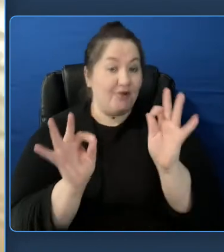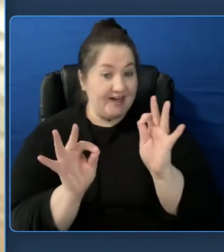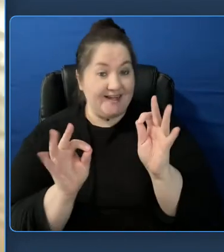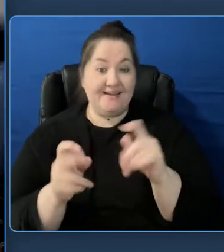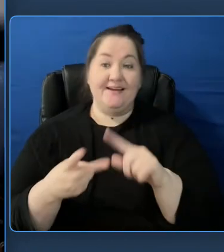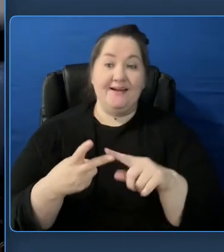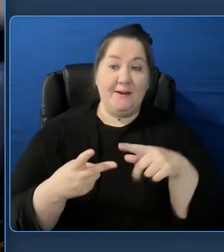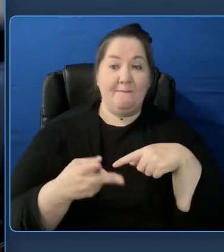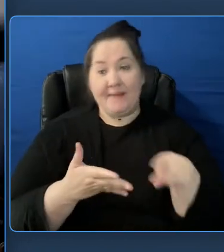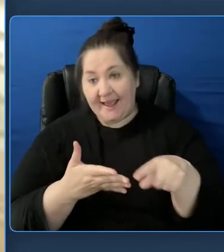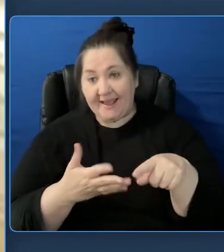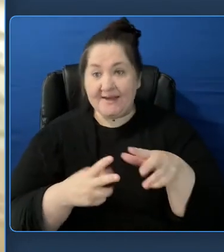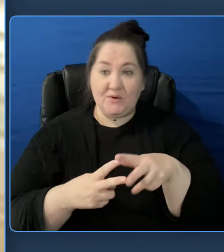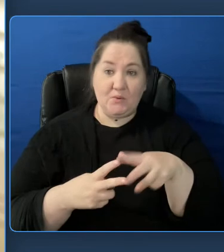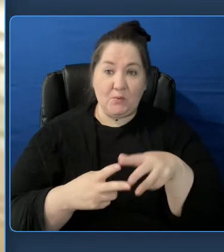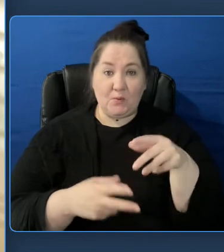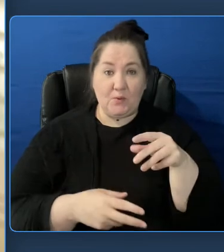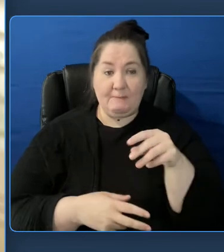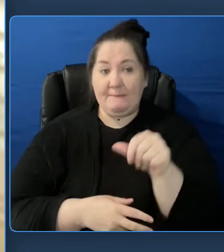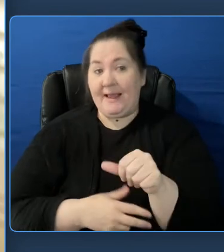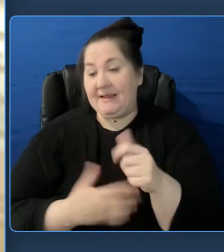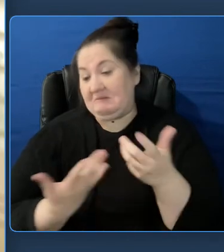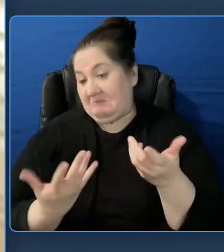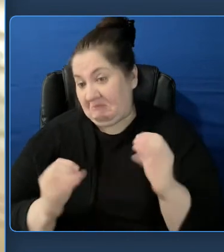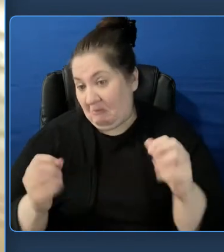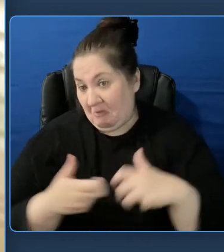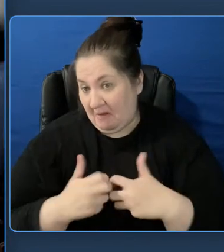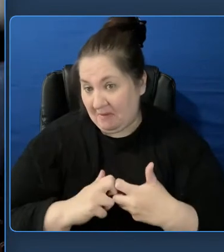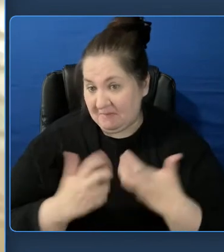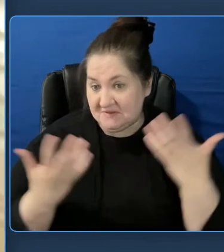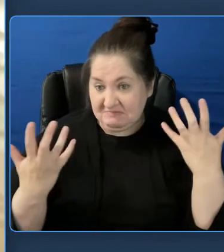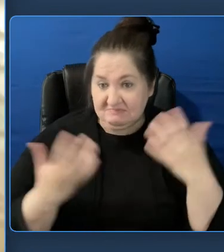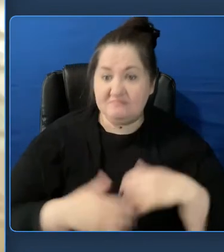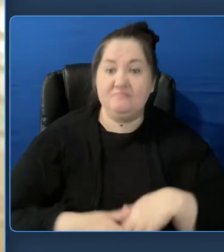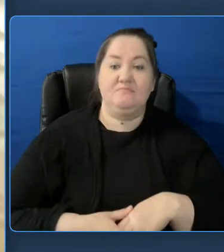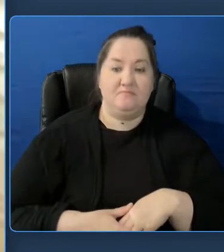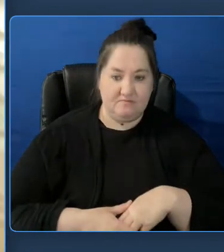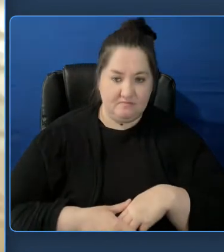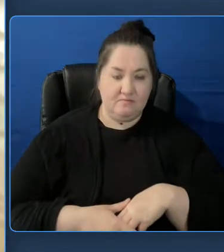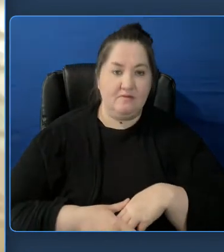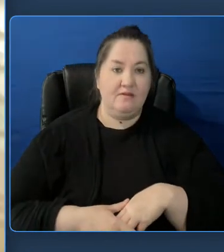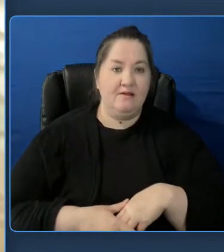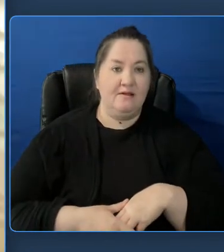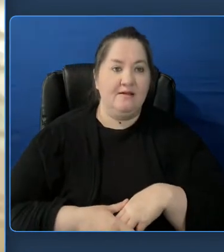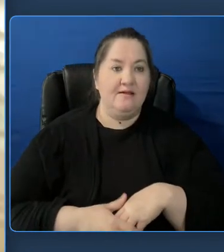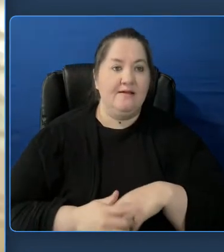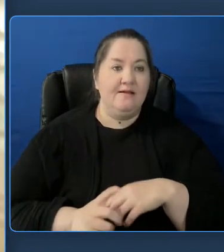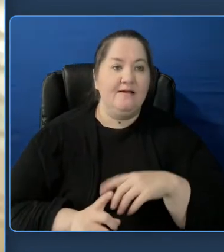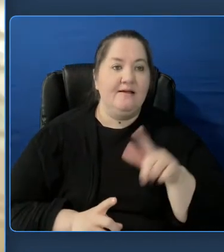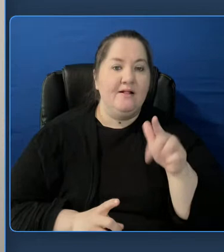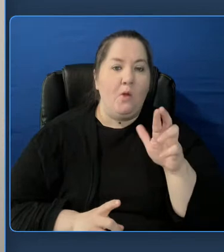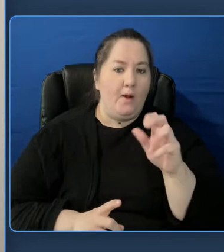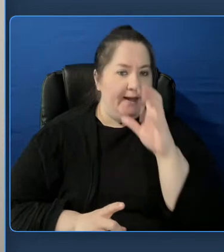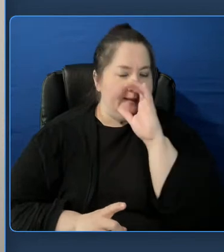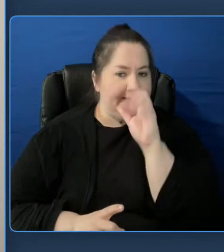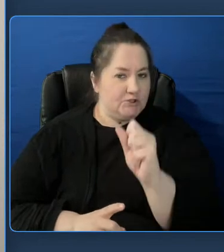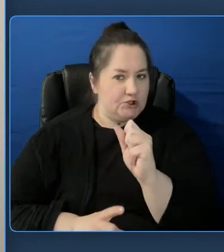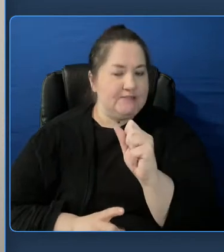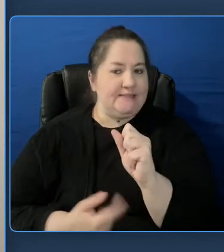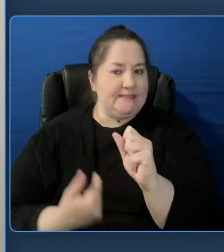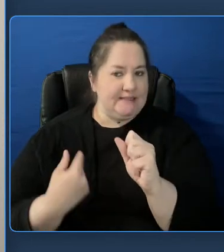paid version, and we're paying for it. Yeah. No, I haven't had any problems. It's great. This is extremely interesting too.